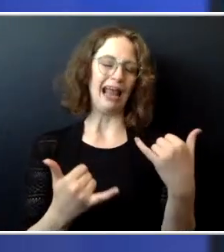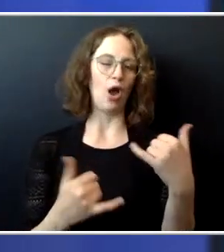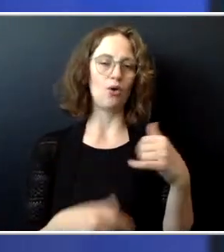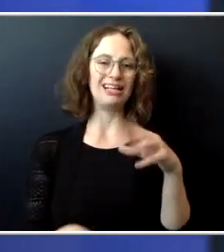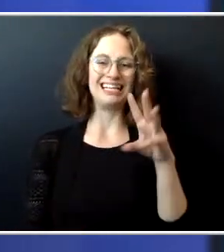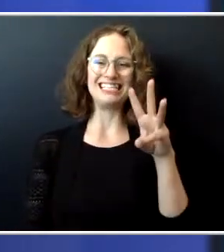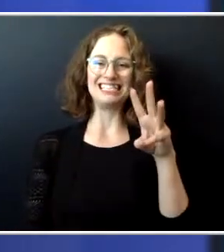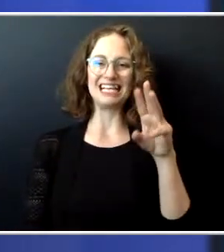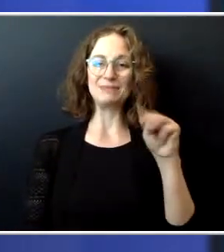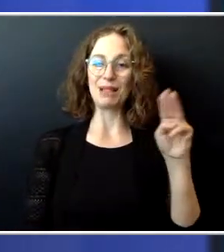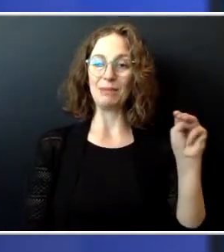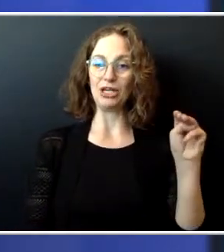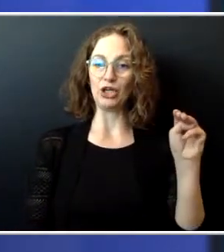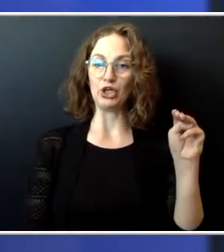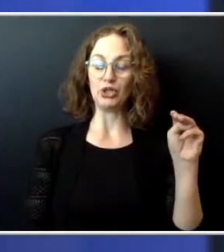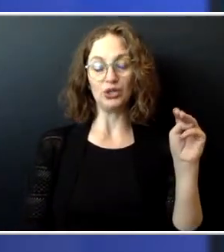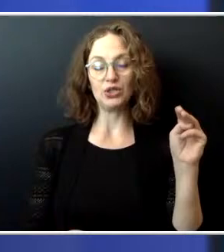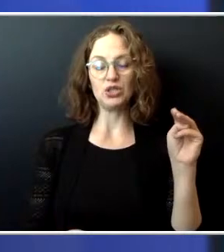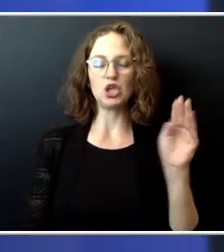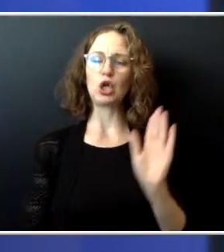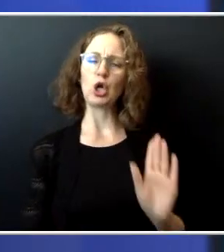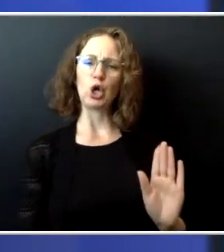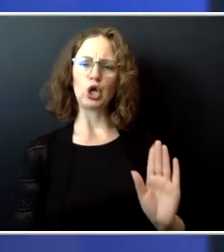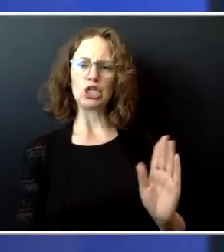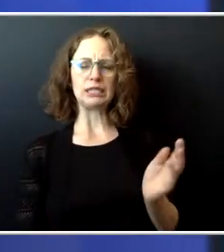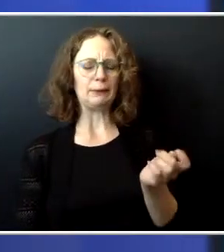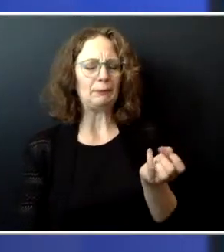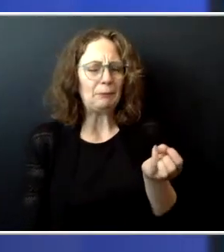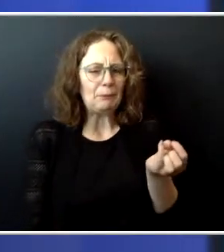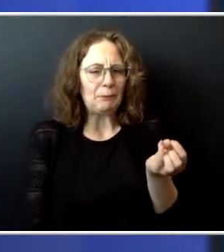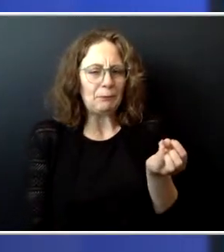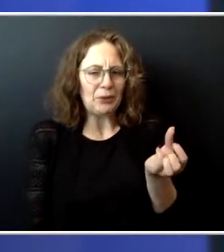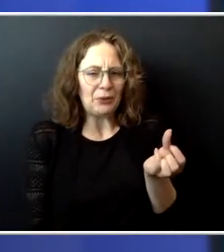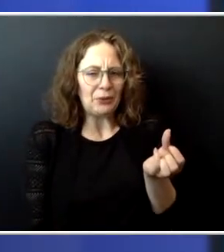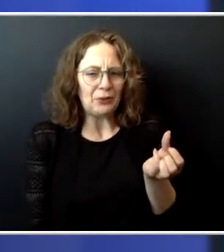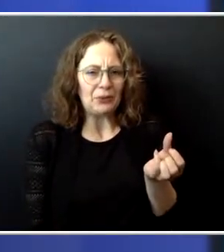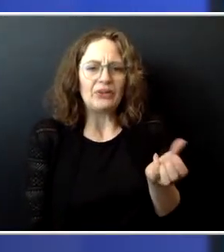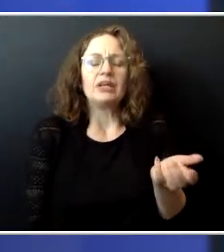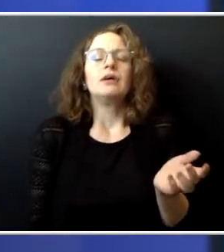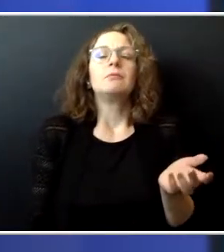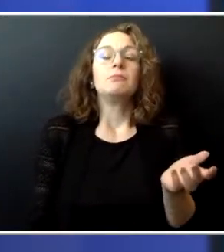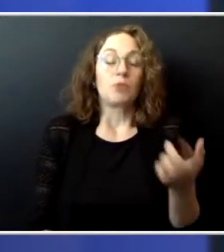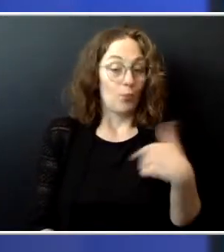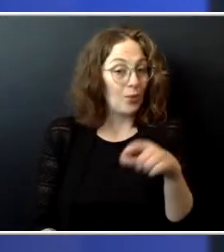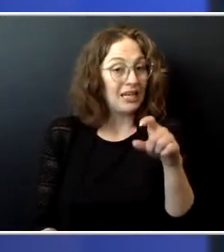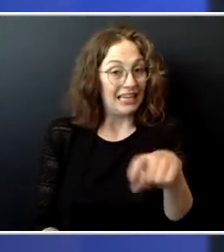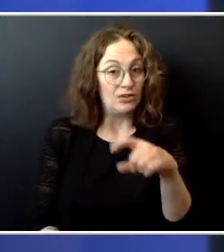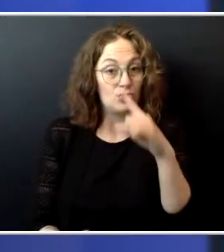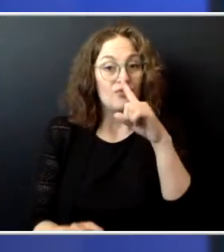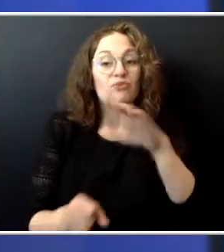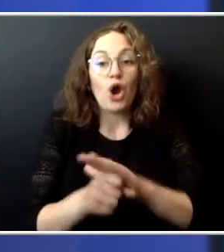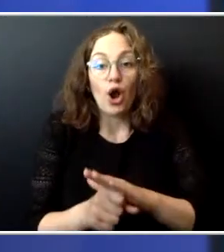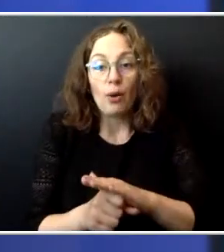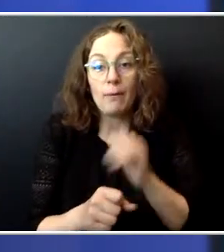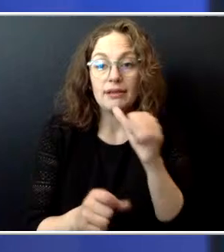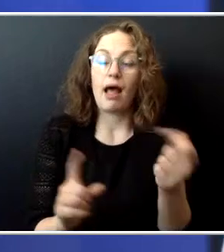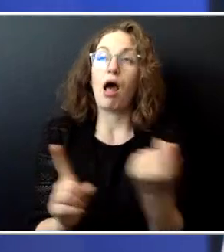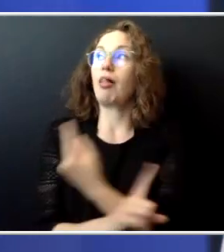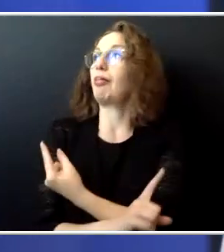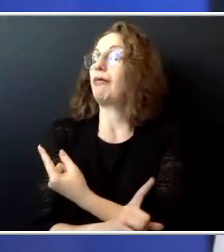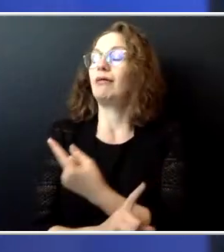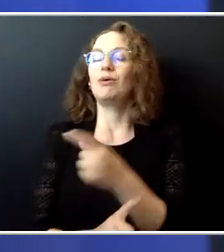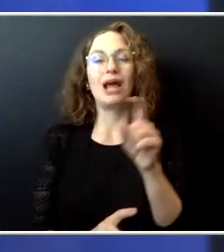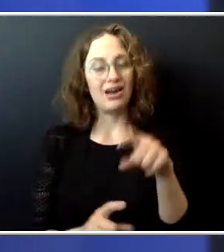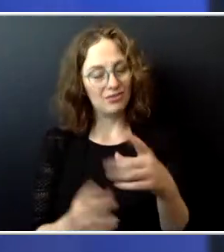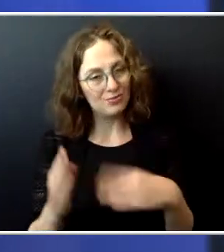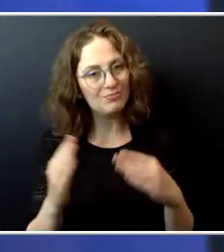2 millimeter, very tiny. So to confirm this is not a fluke, we have to do additional tests, and that test is called